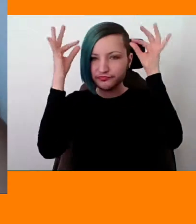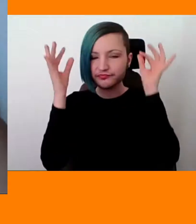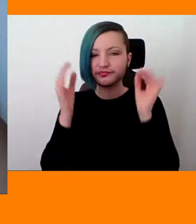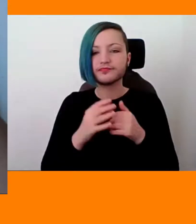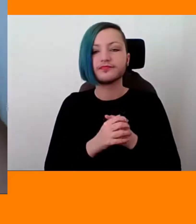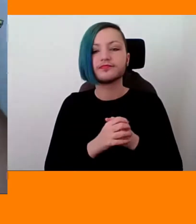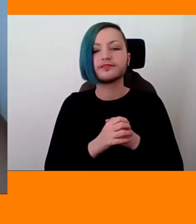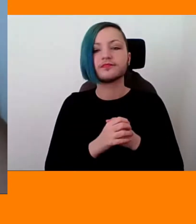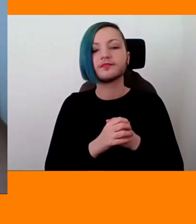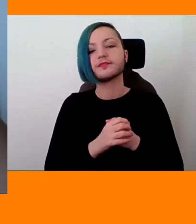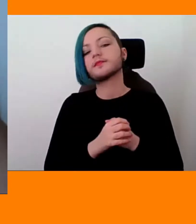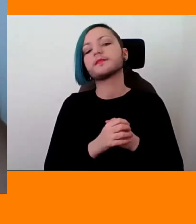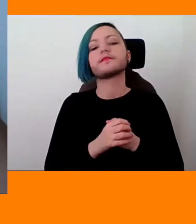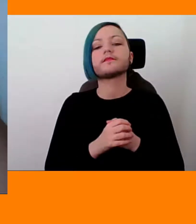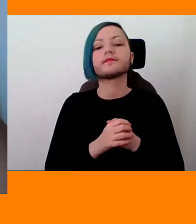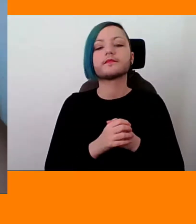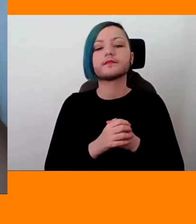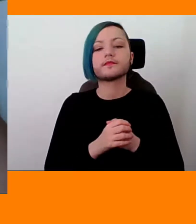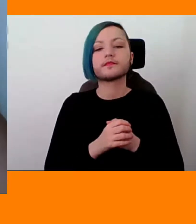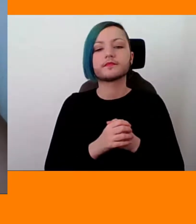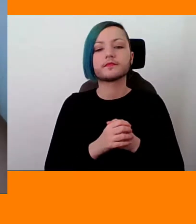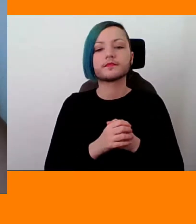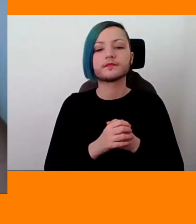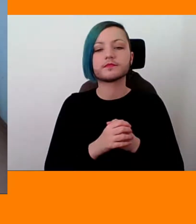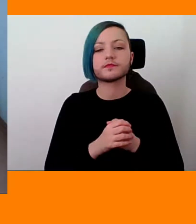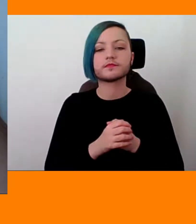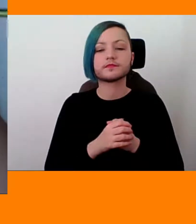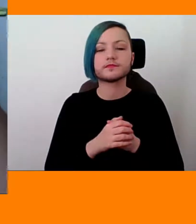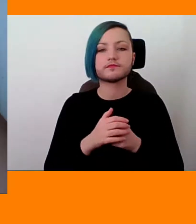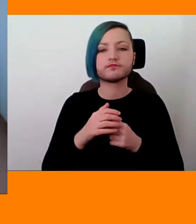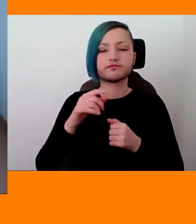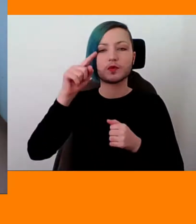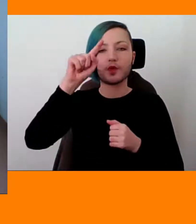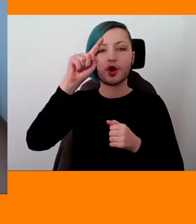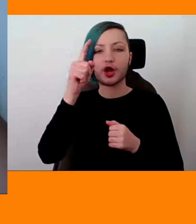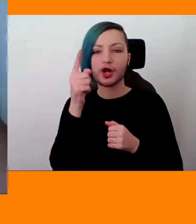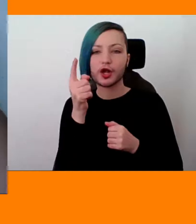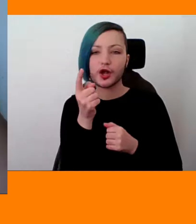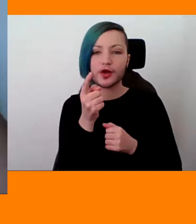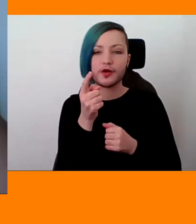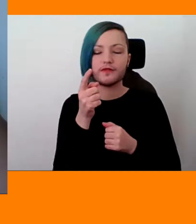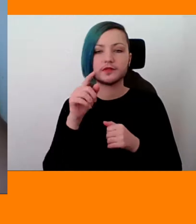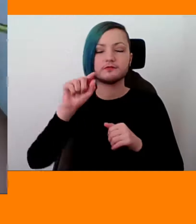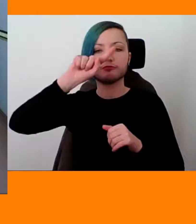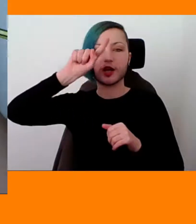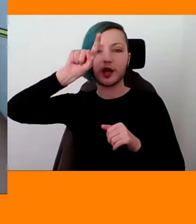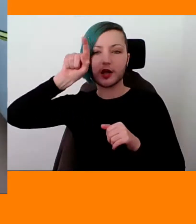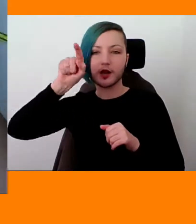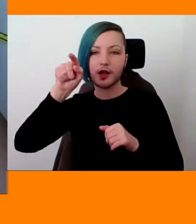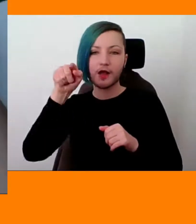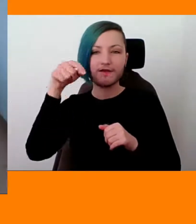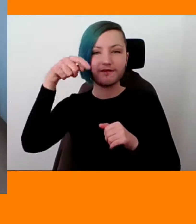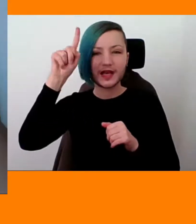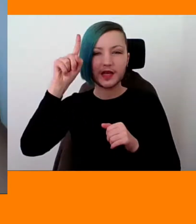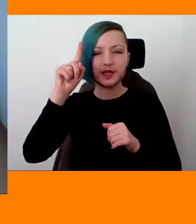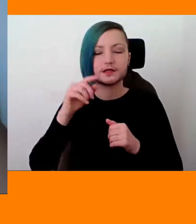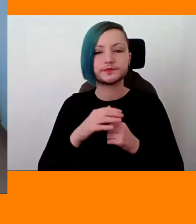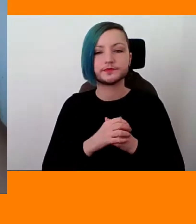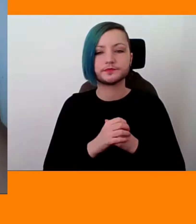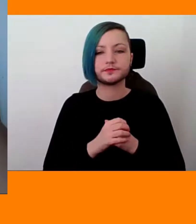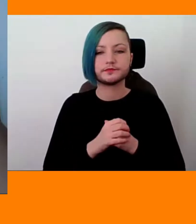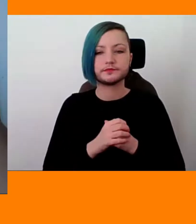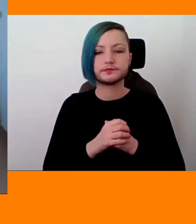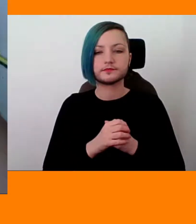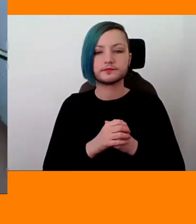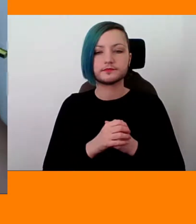So you need to sort of do a downwards curve and flick it upwards, because it needs to go